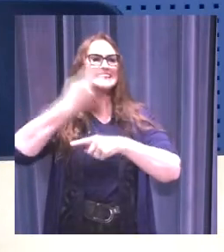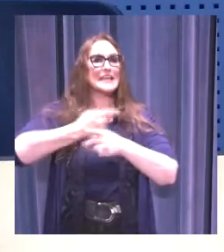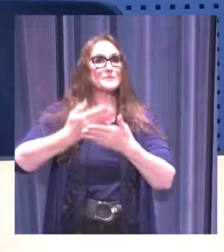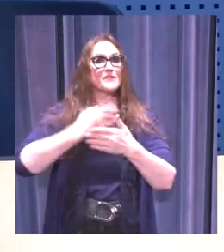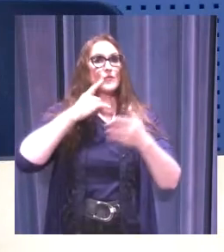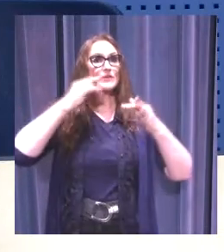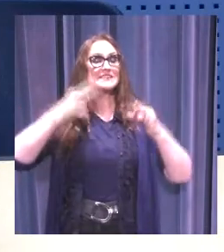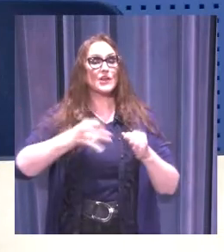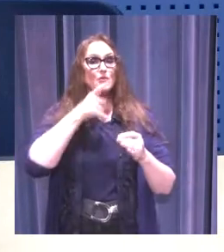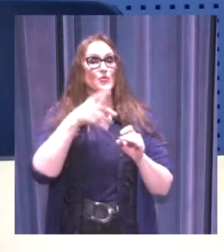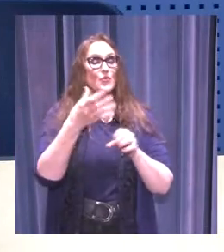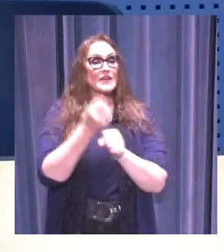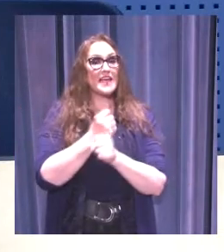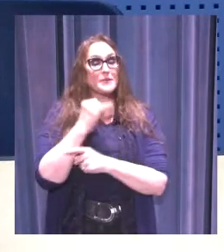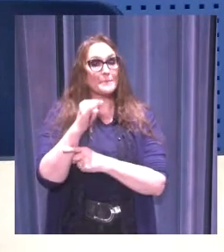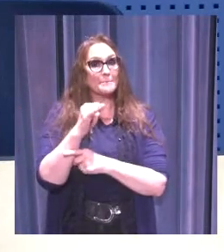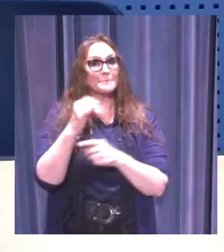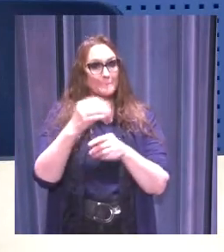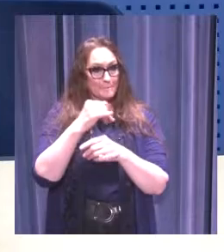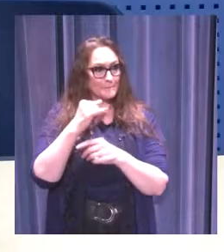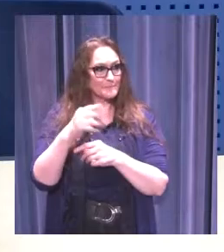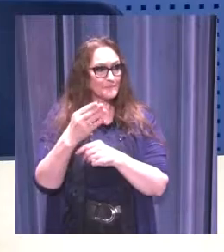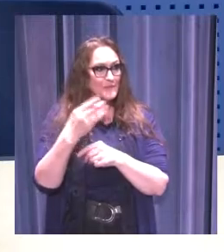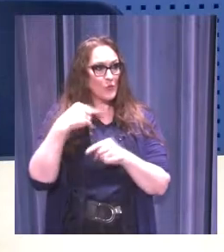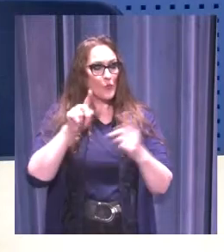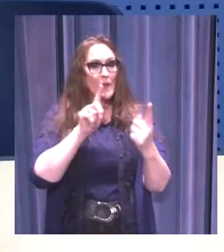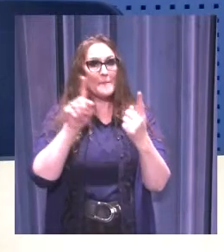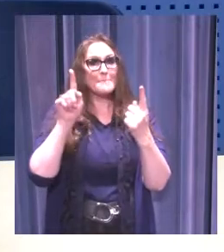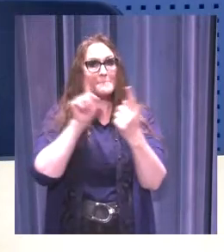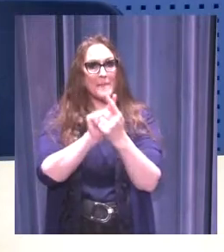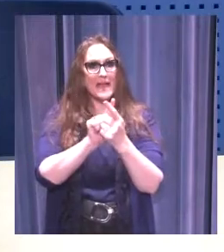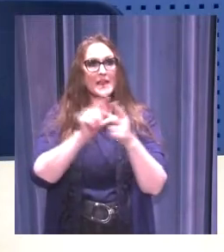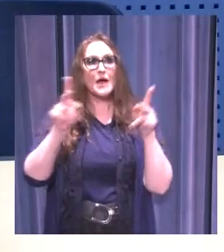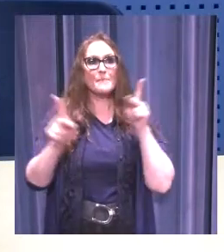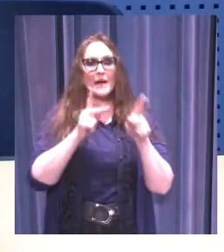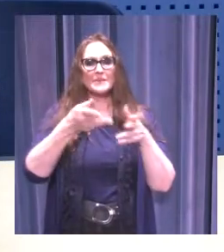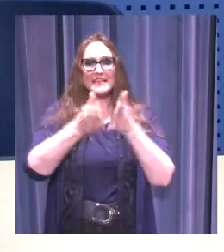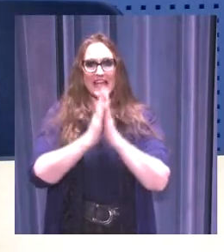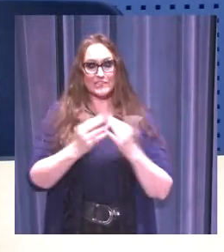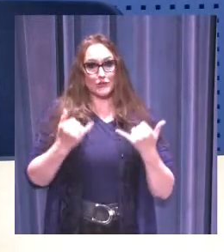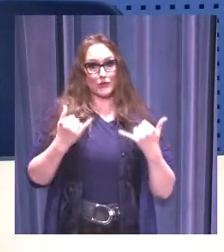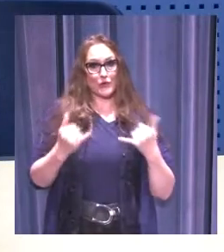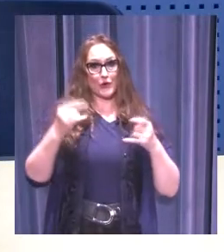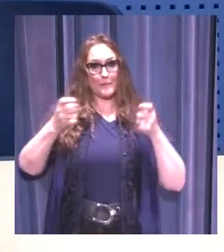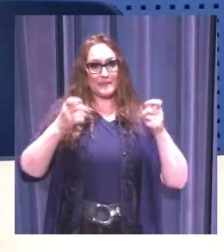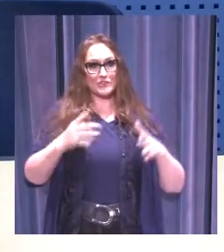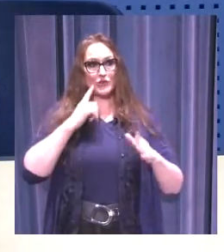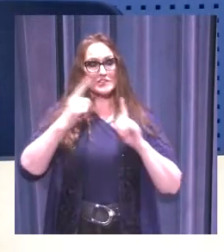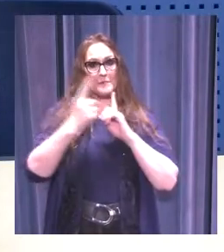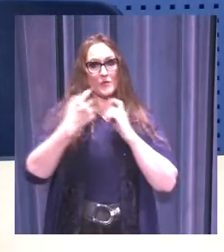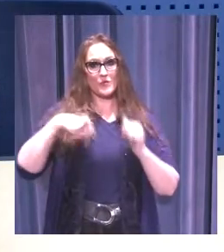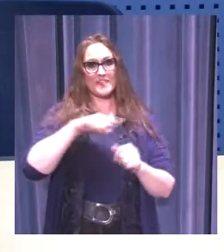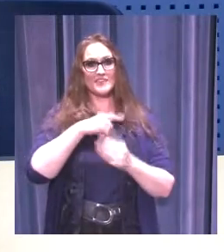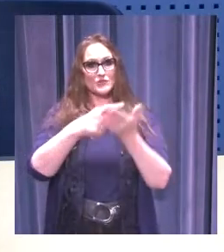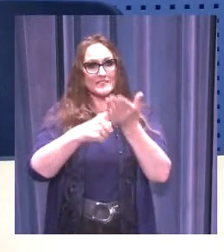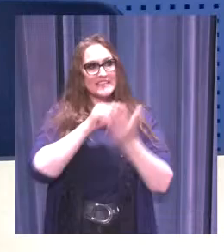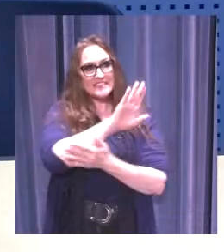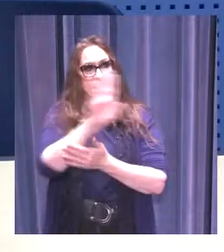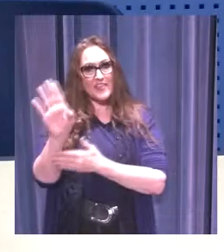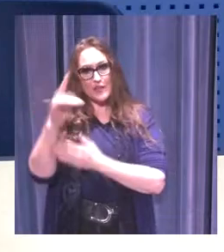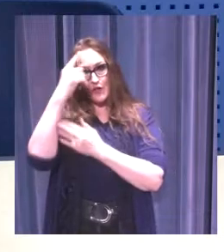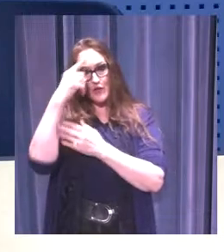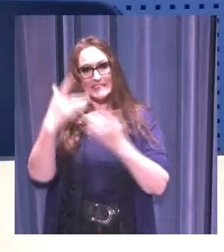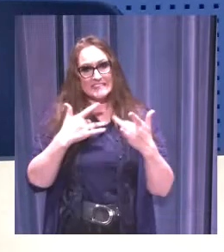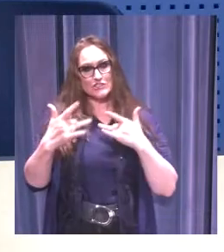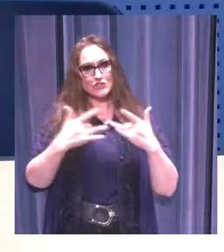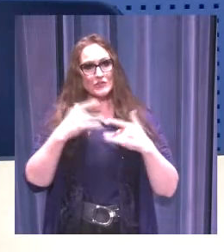who received the position, we met publicly and asked the current administrators to meet with us to discuss their thoughts and